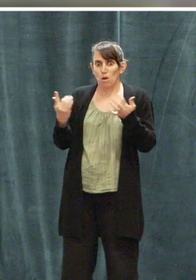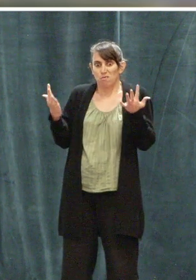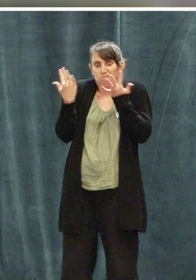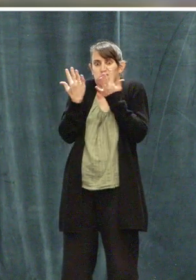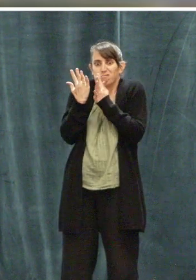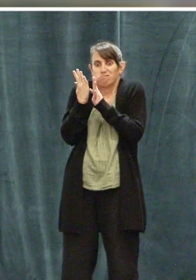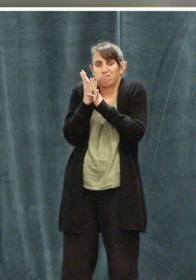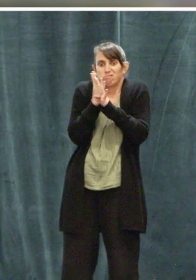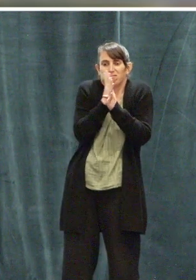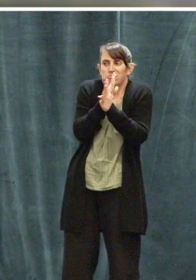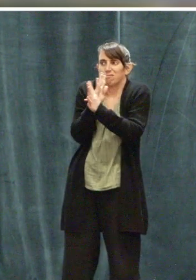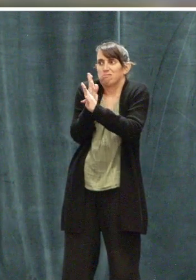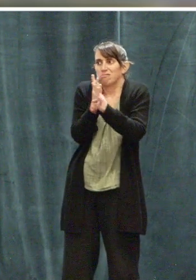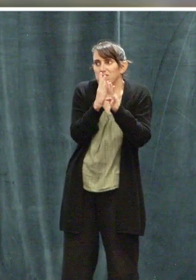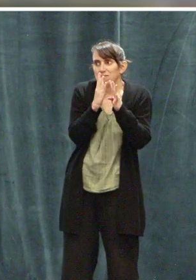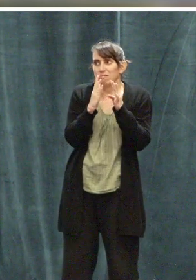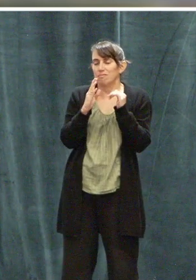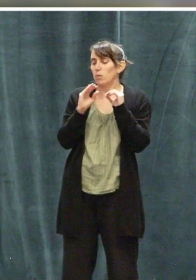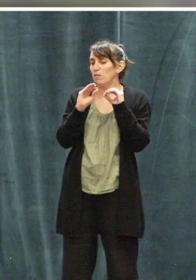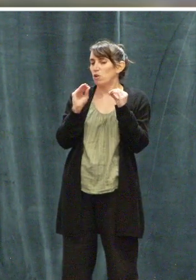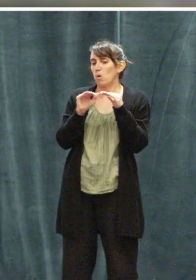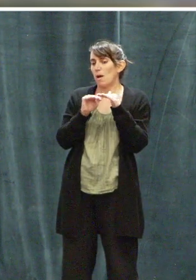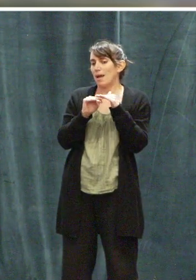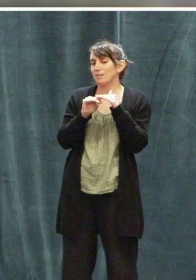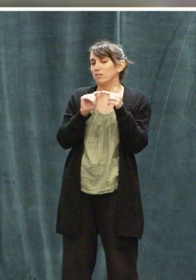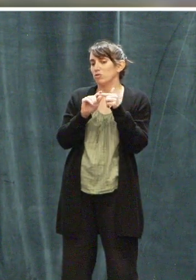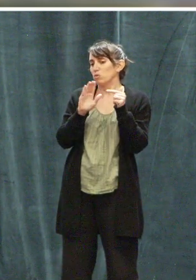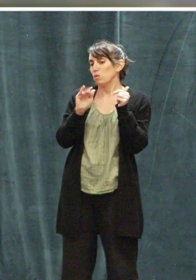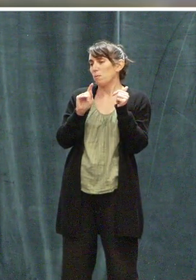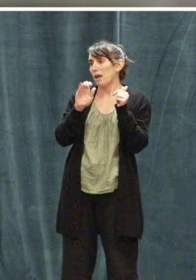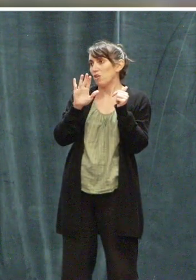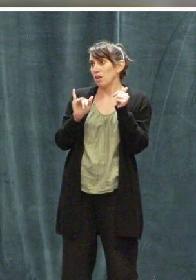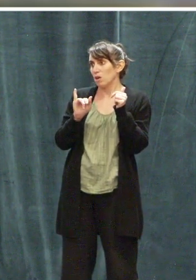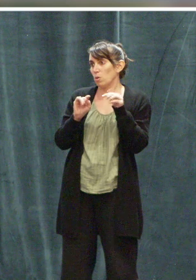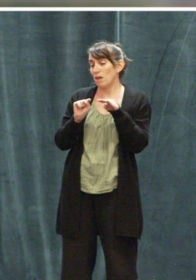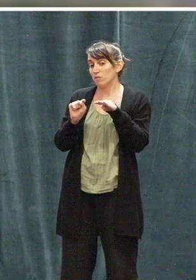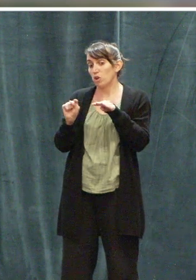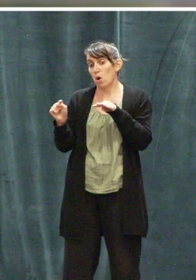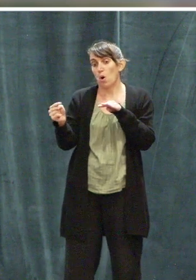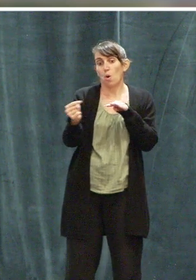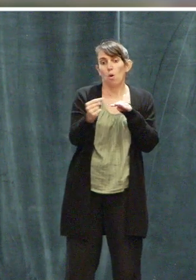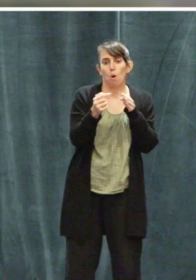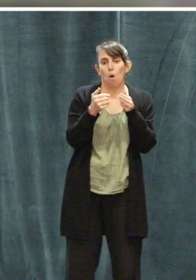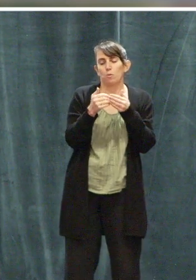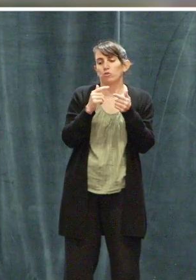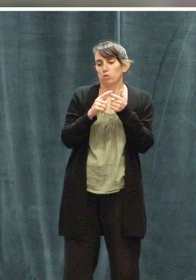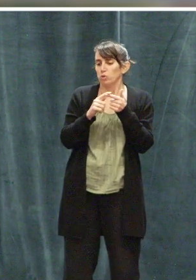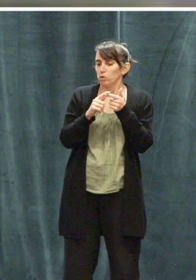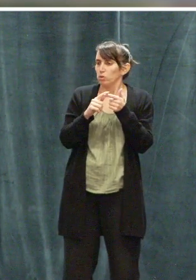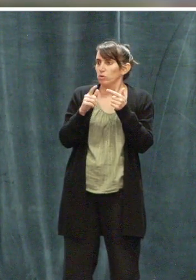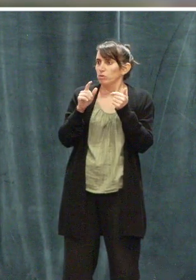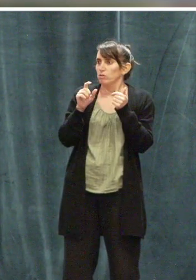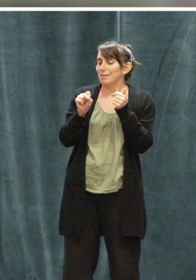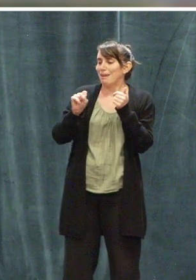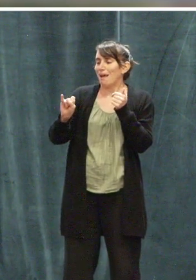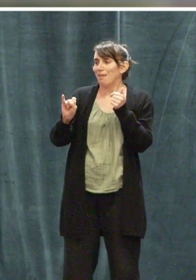We have no access to Battery. We have to go all the way around, almost down to Staten Island Ferry in order to get into Battery Park. So